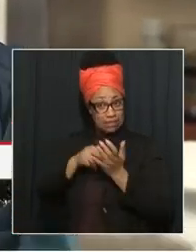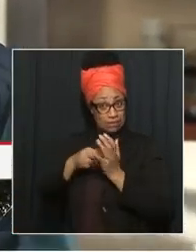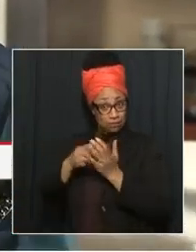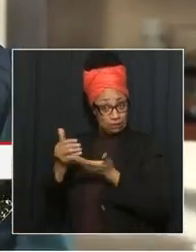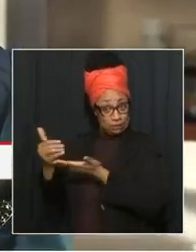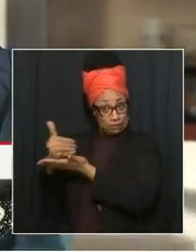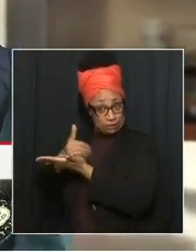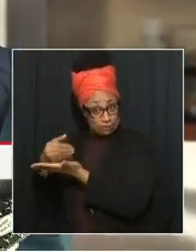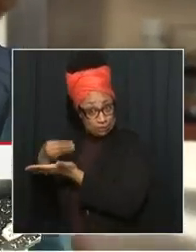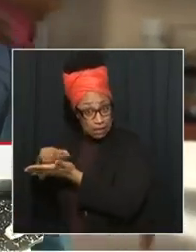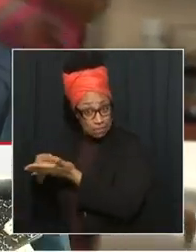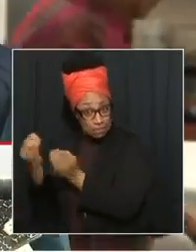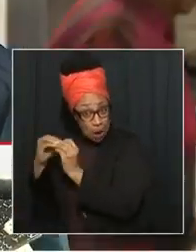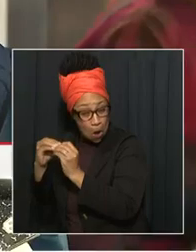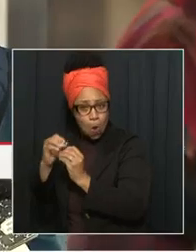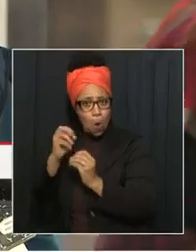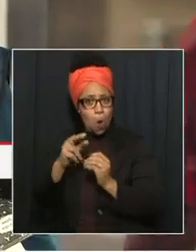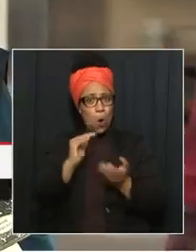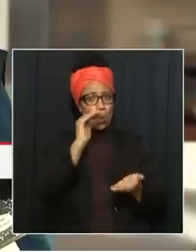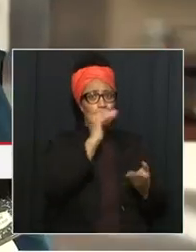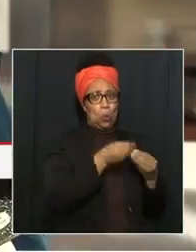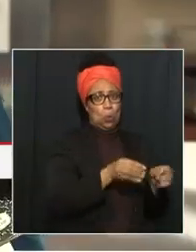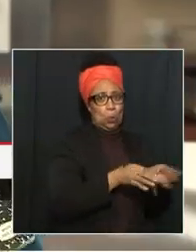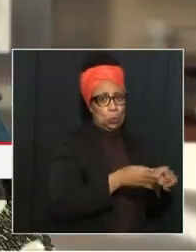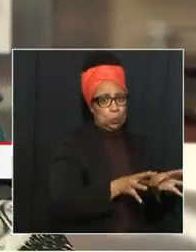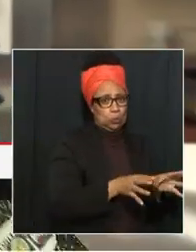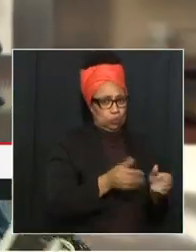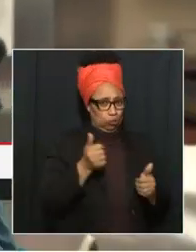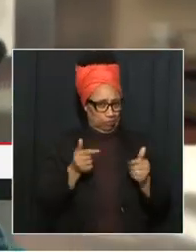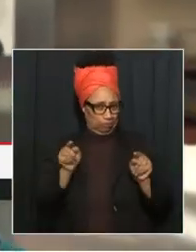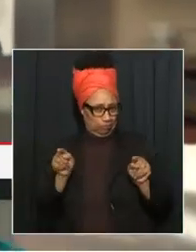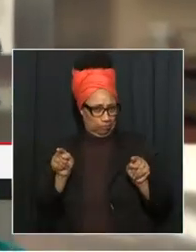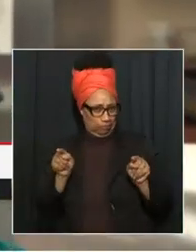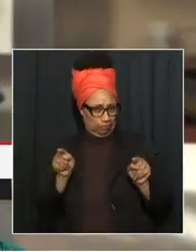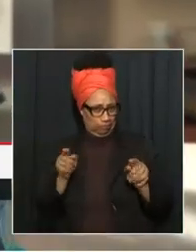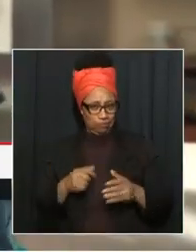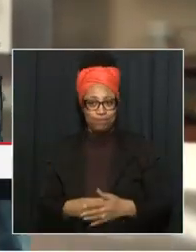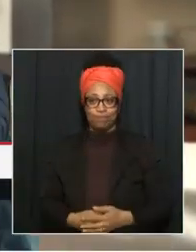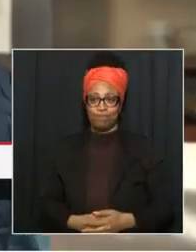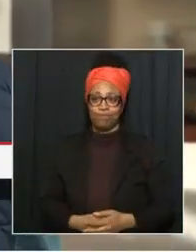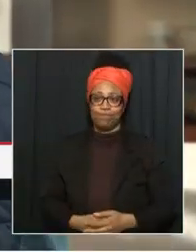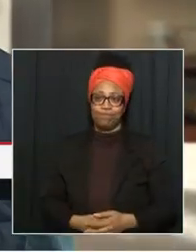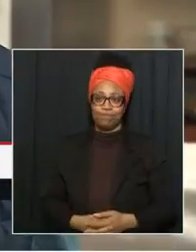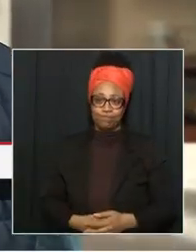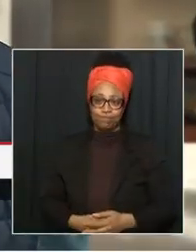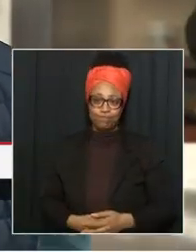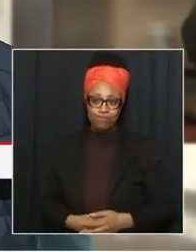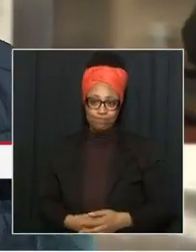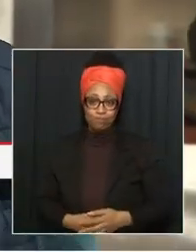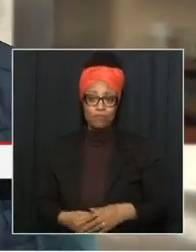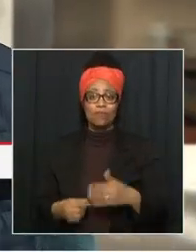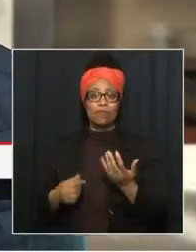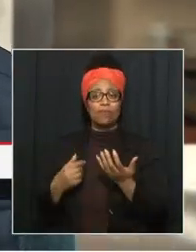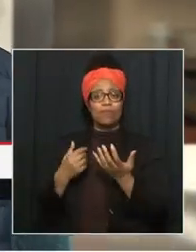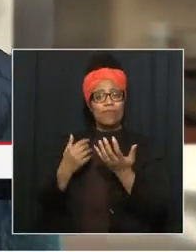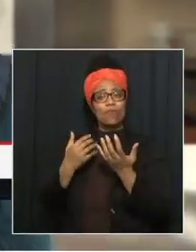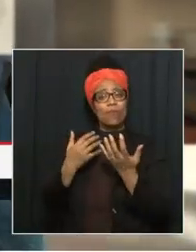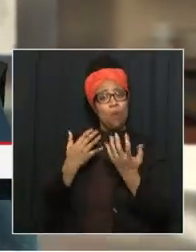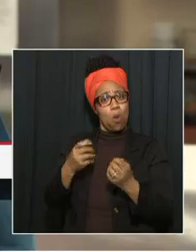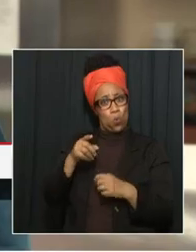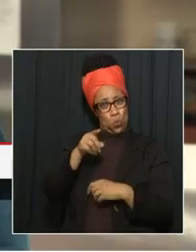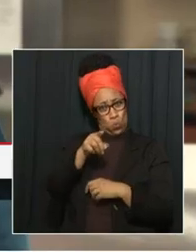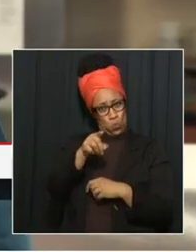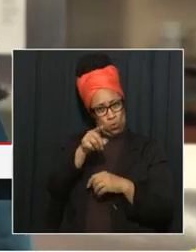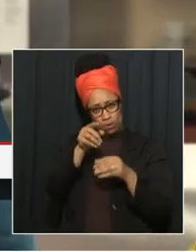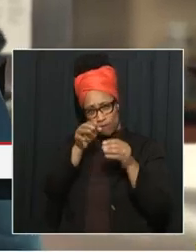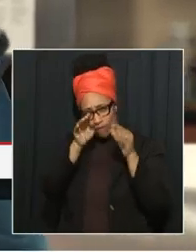I'm specifically interested in higher education, where we can go to